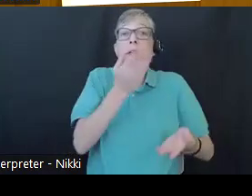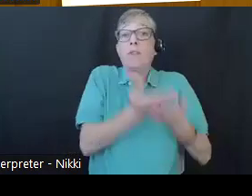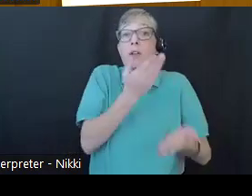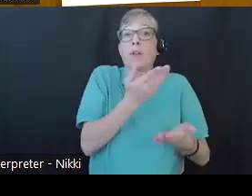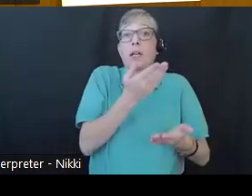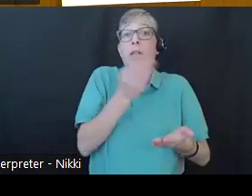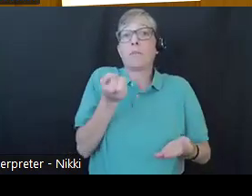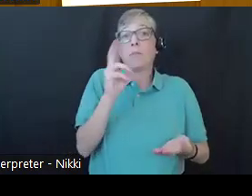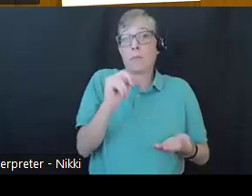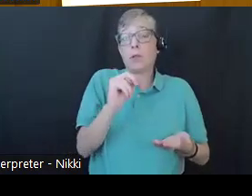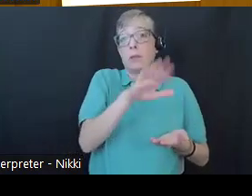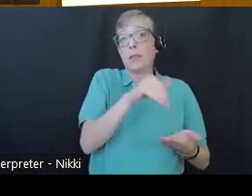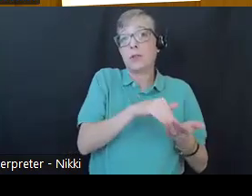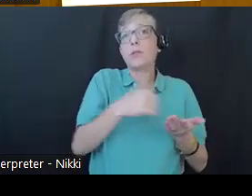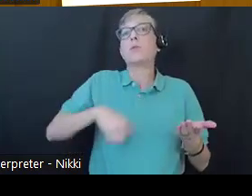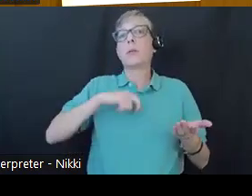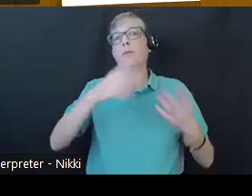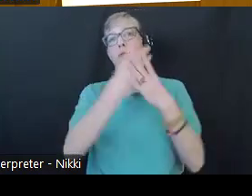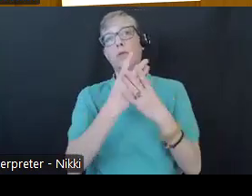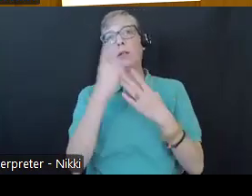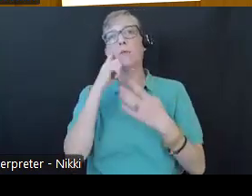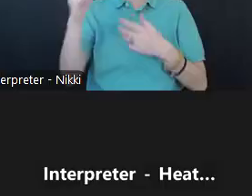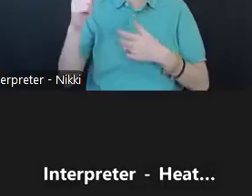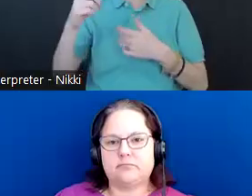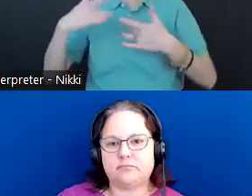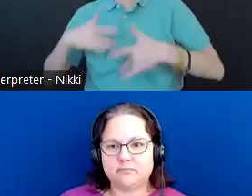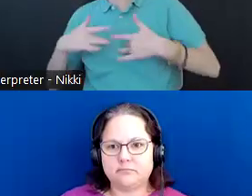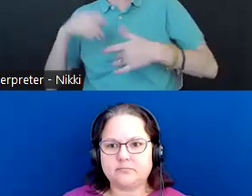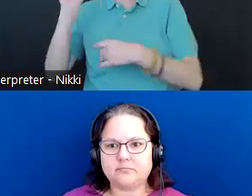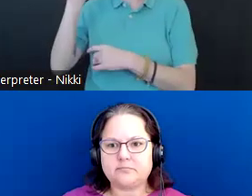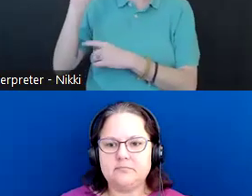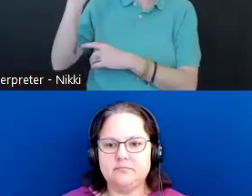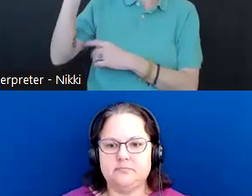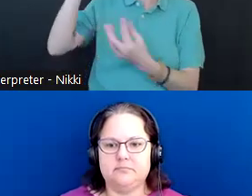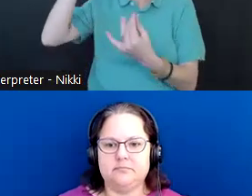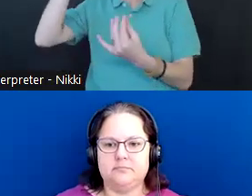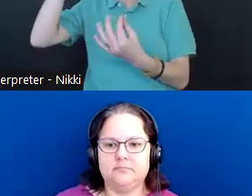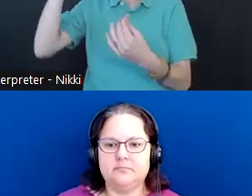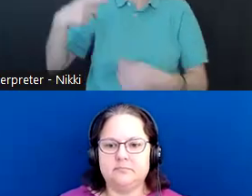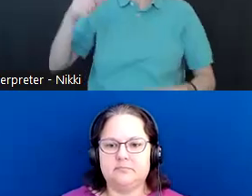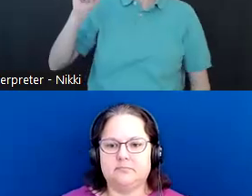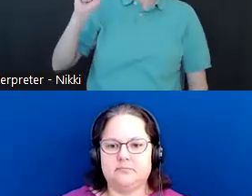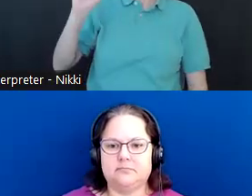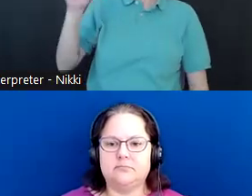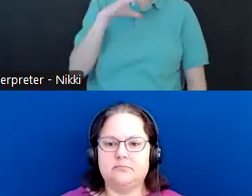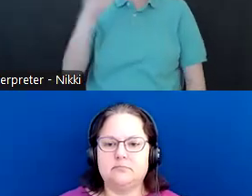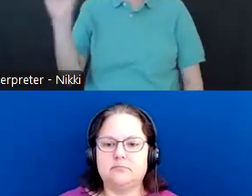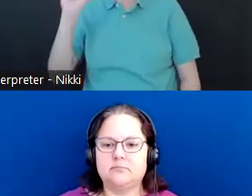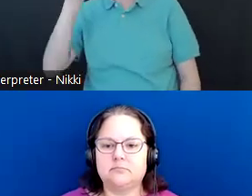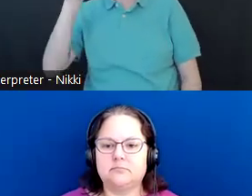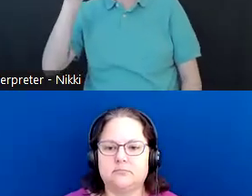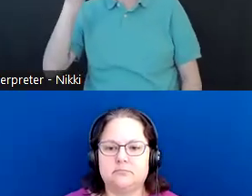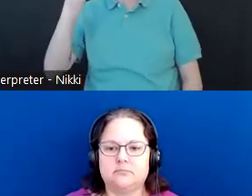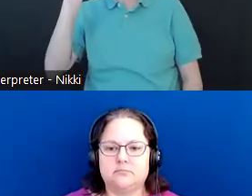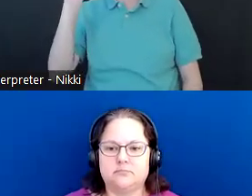and suicidal ideation, PTSD, and substance abuse. And now I think there's